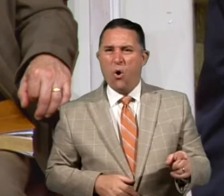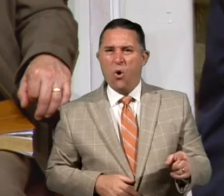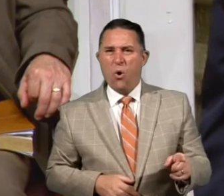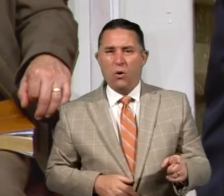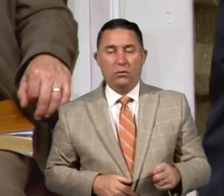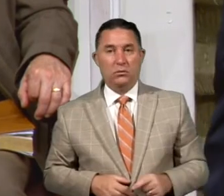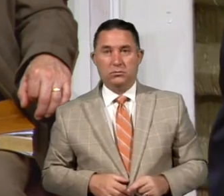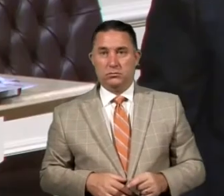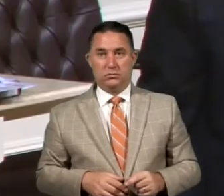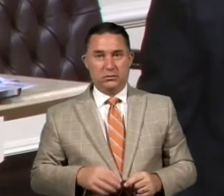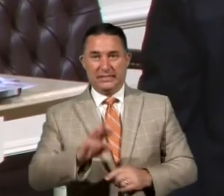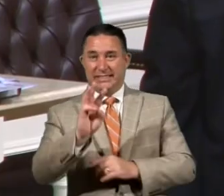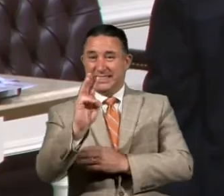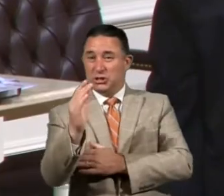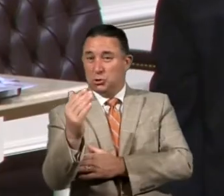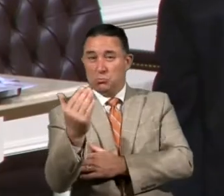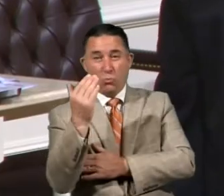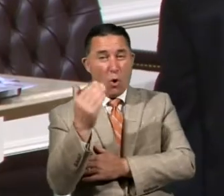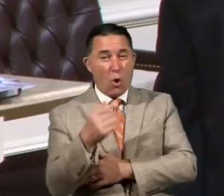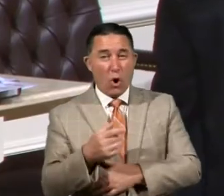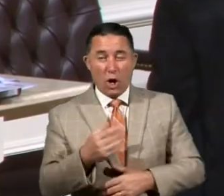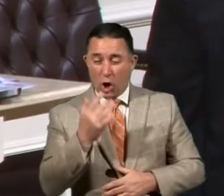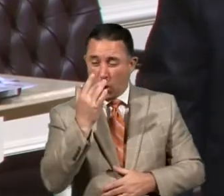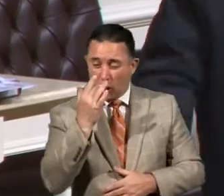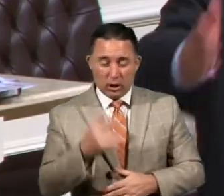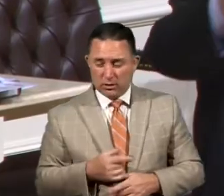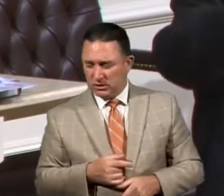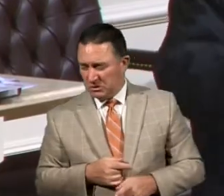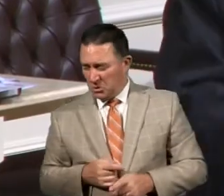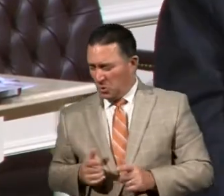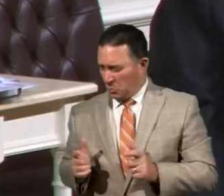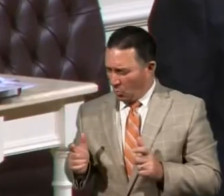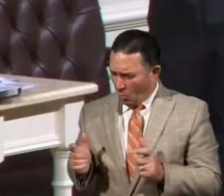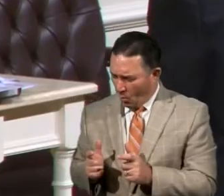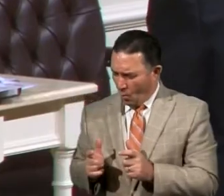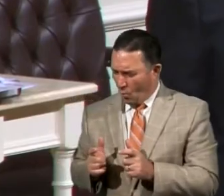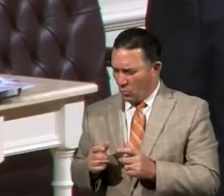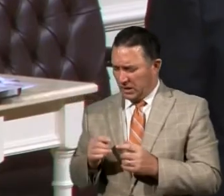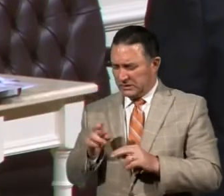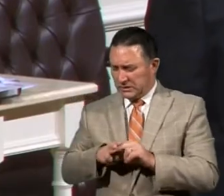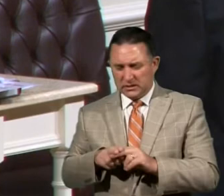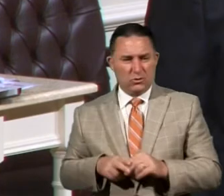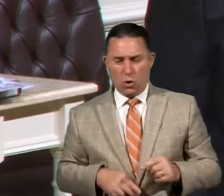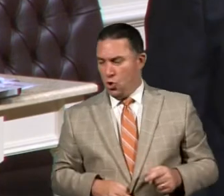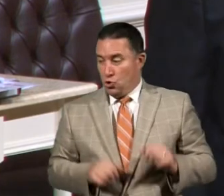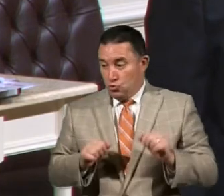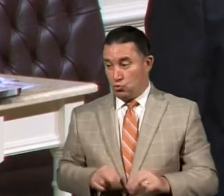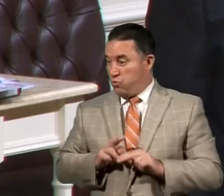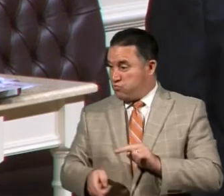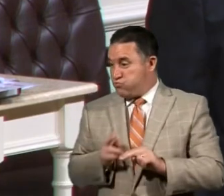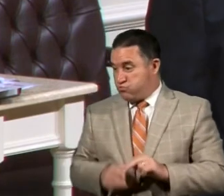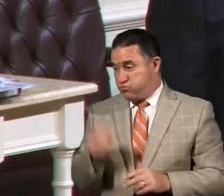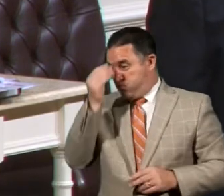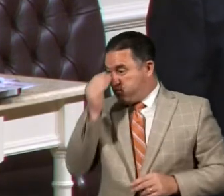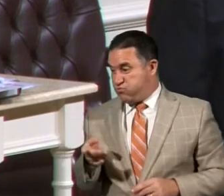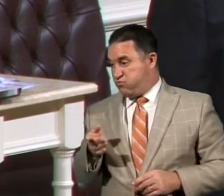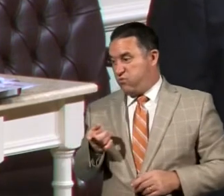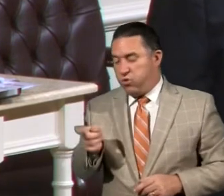It's 5:45 in the morning. I said, that's the most puny seat I've ever seen. She said, well, you could lose weight, you know.